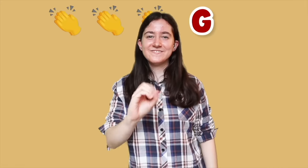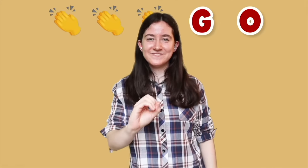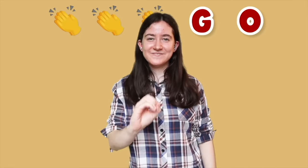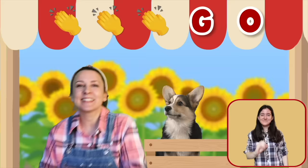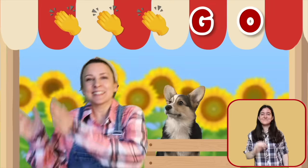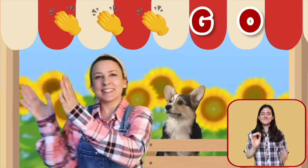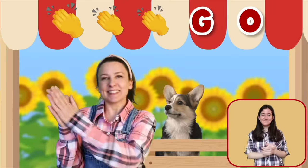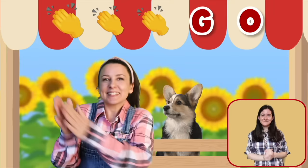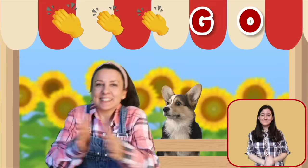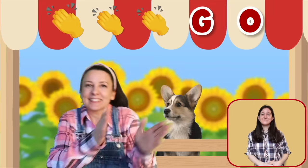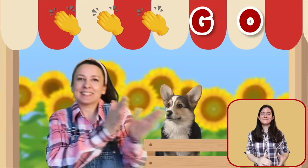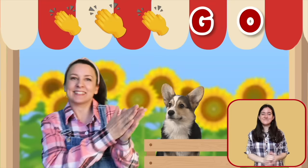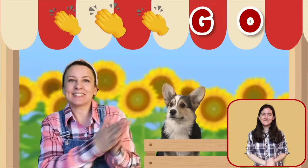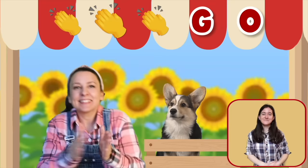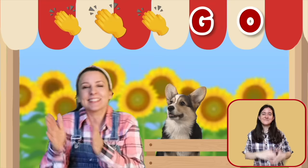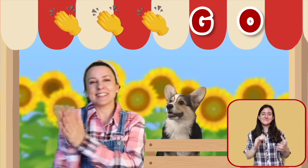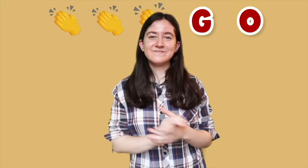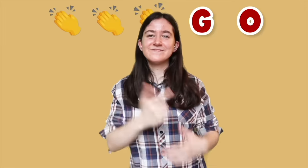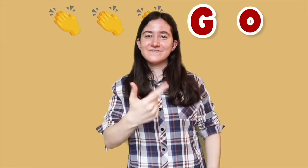G-O,